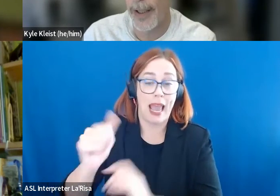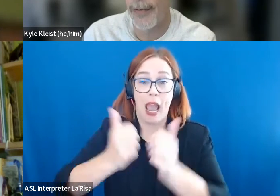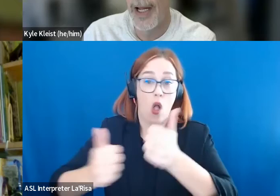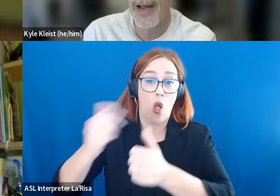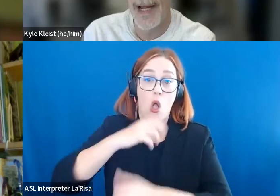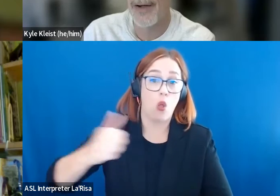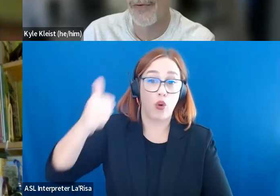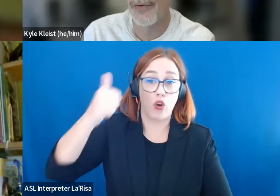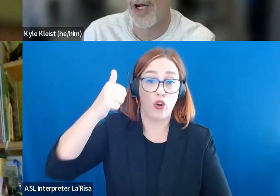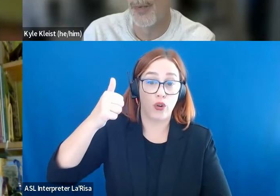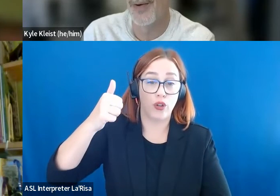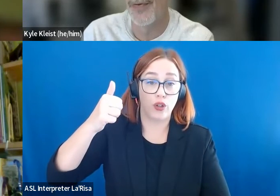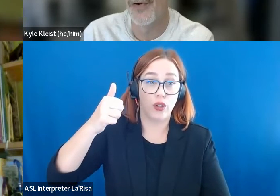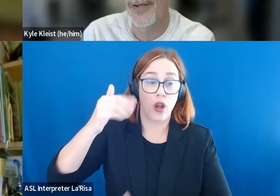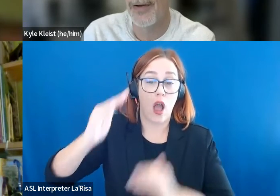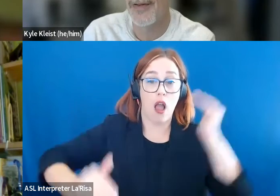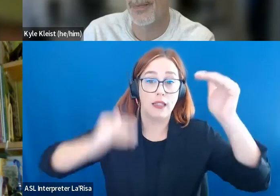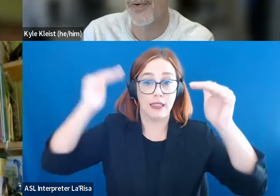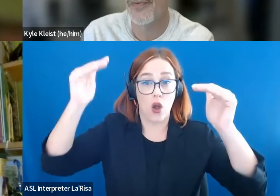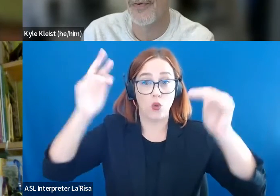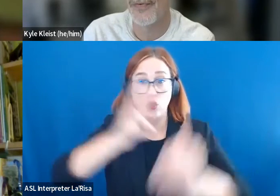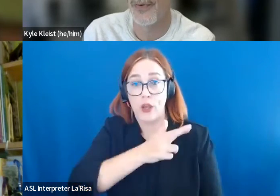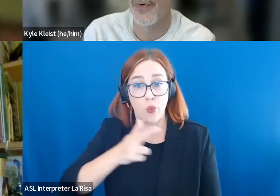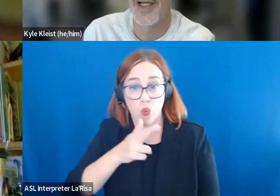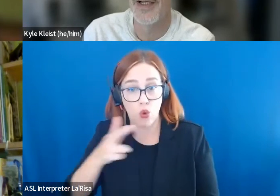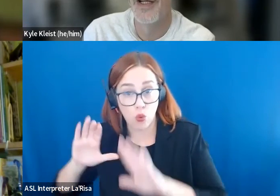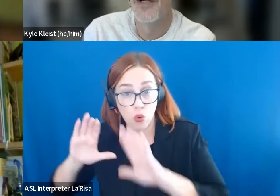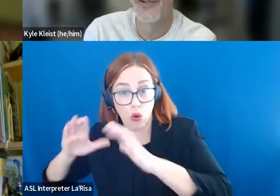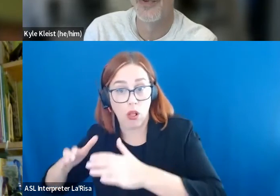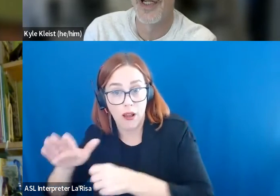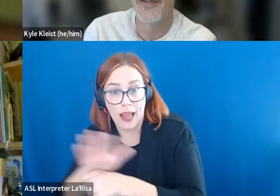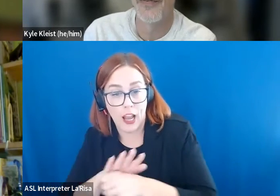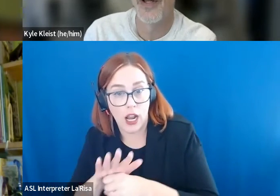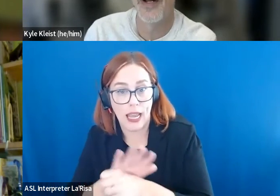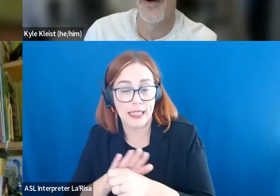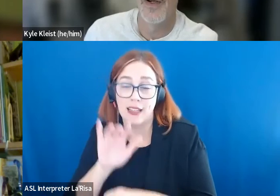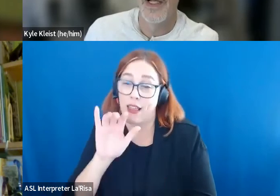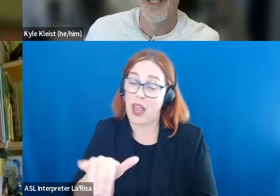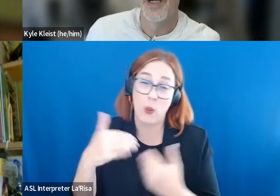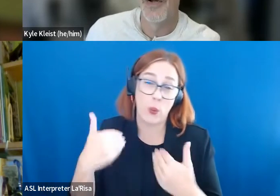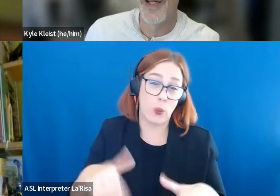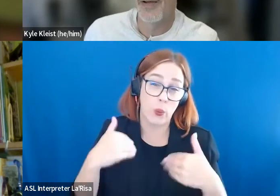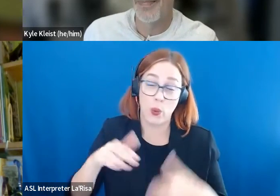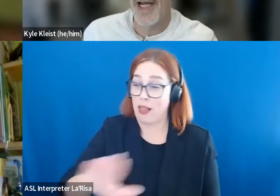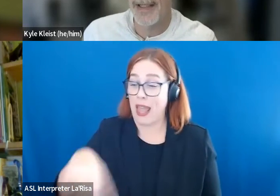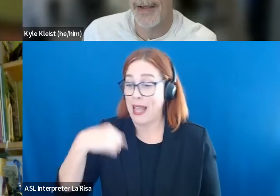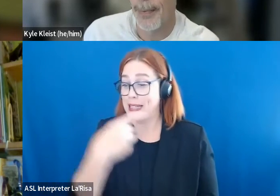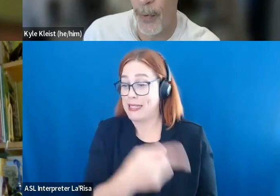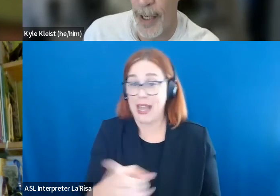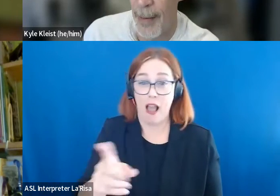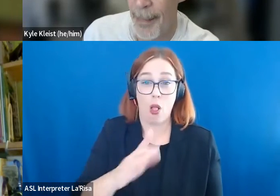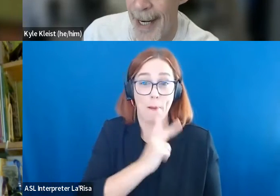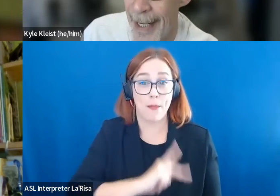rural areas, that goes a long way when they're telling their personal story to a legislator about the impact